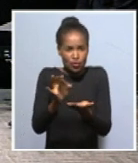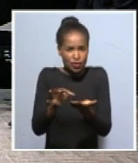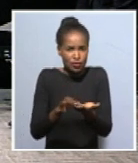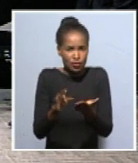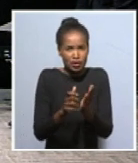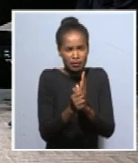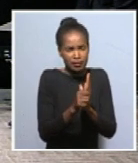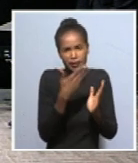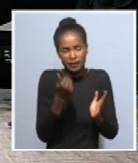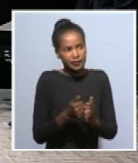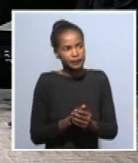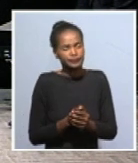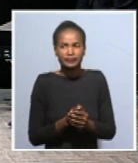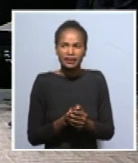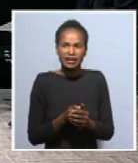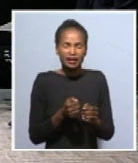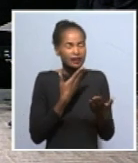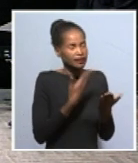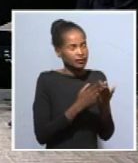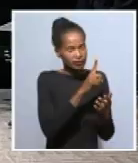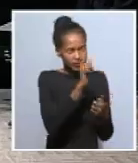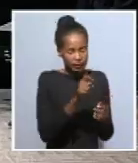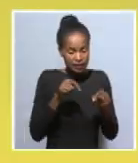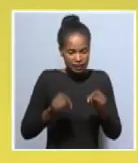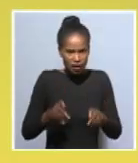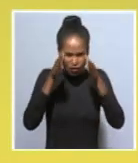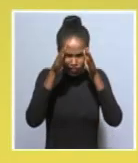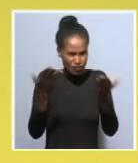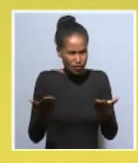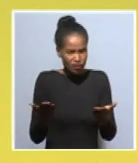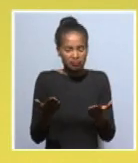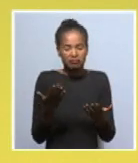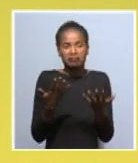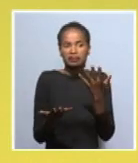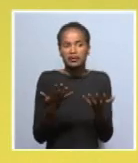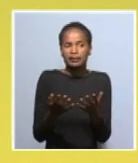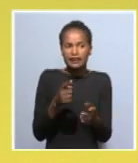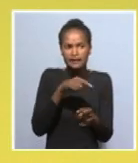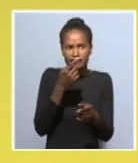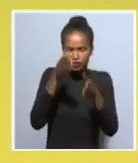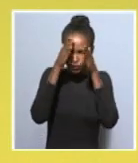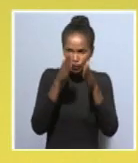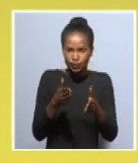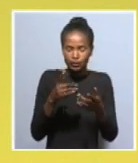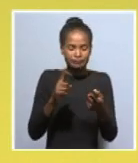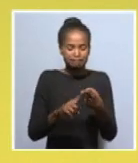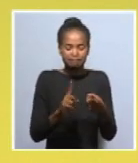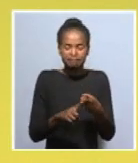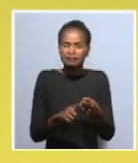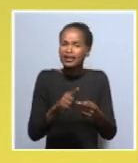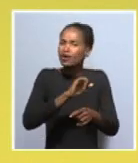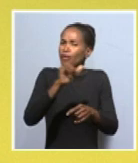concentrate more on the activities which can give us better